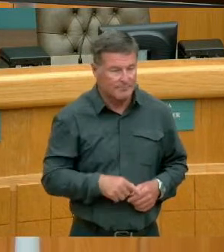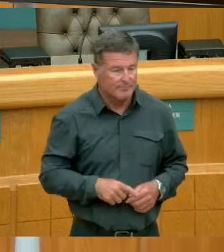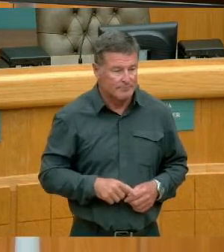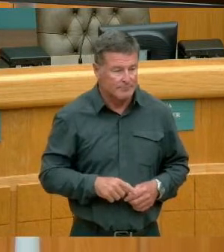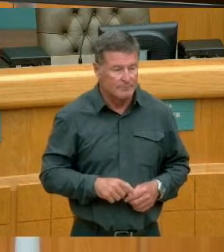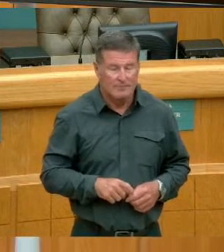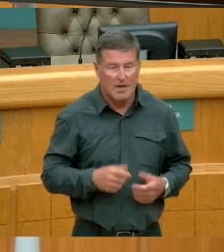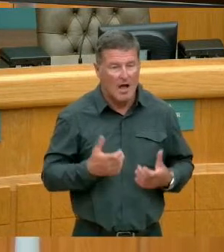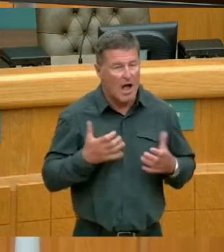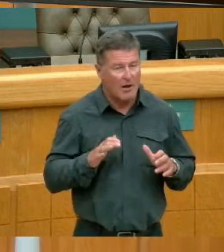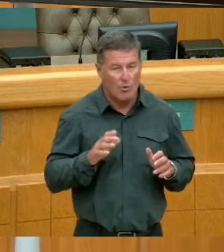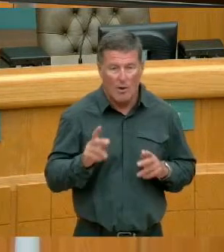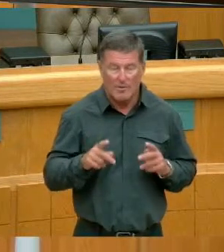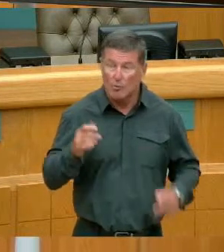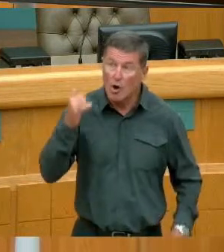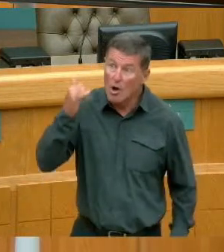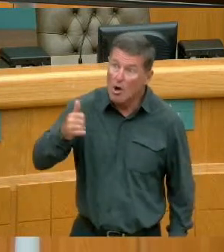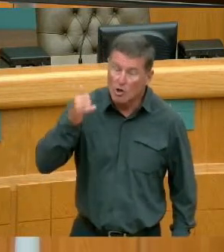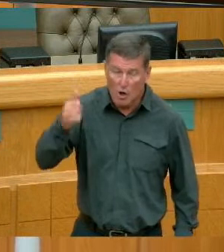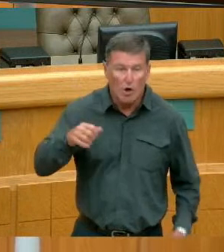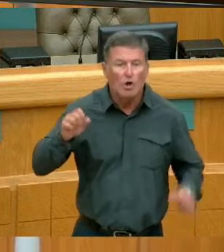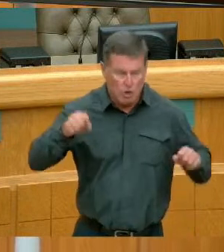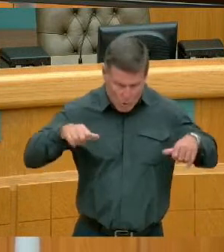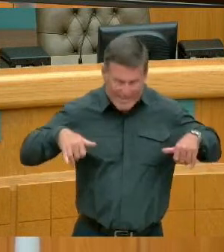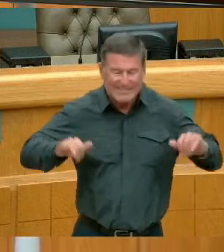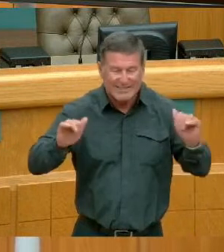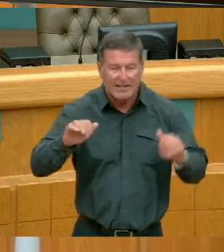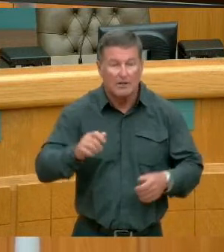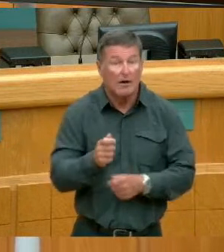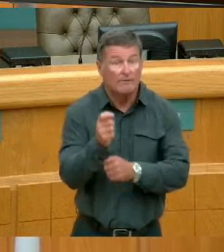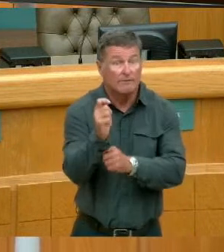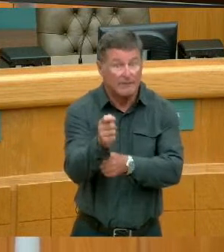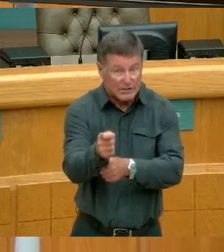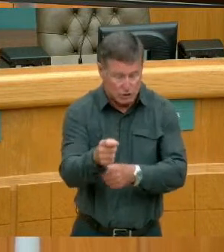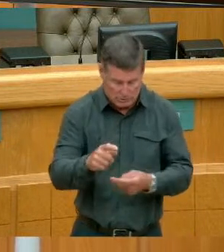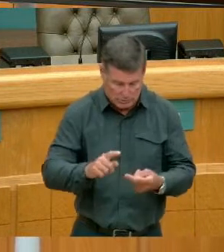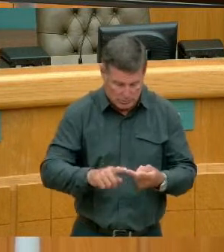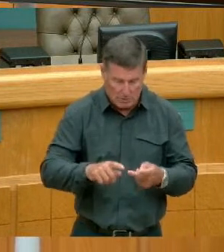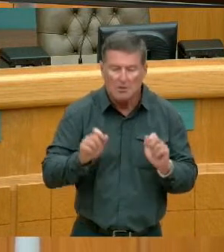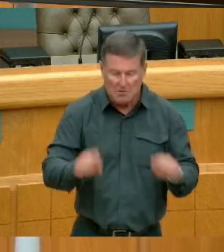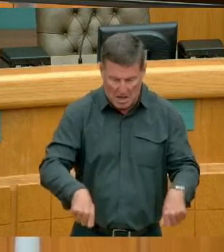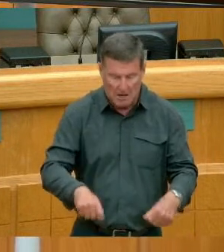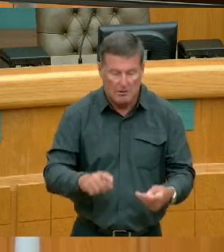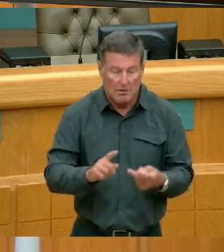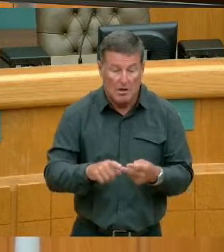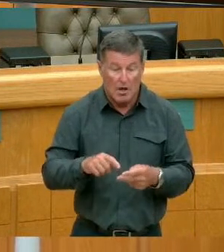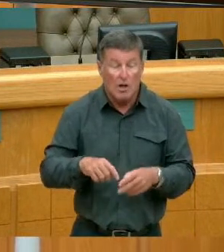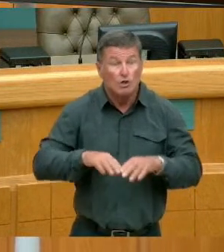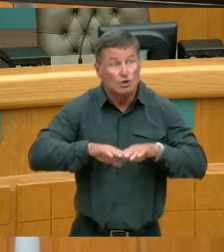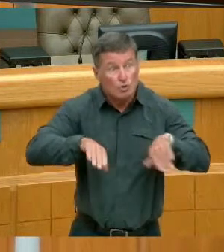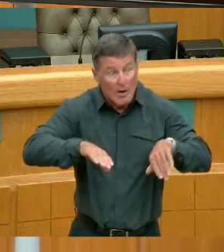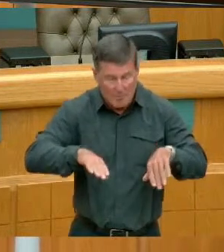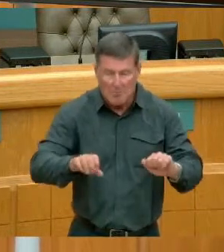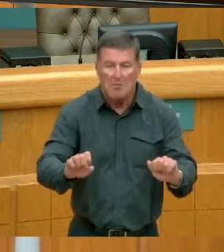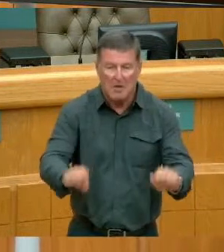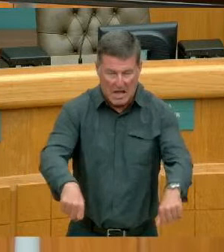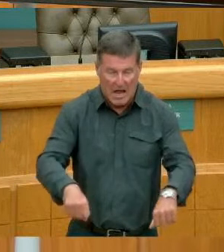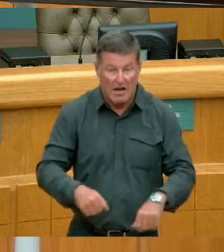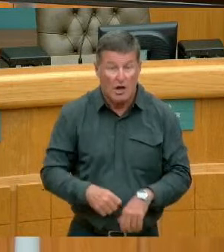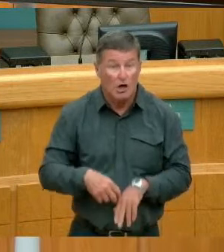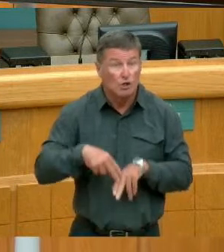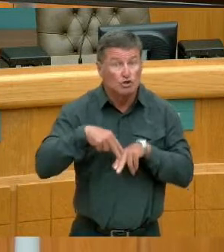those calls. You can still do that. You can still fish, you can still swim, and you can still surf.